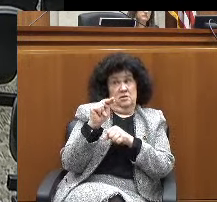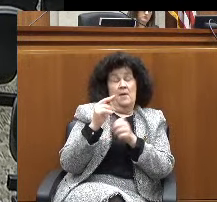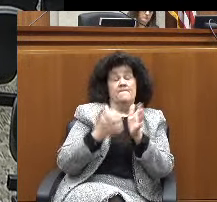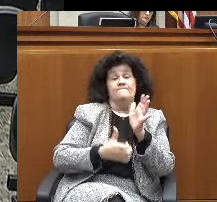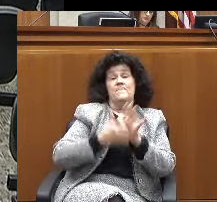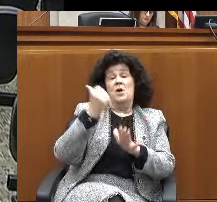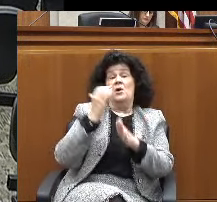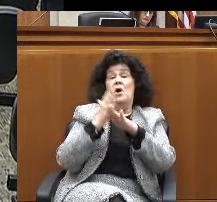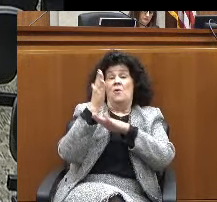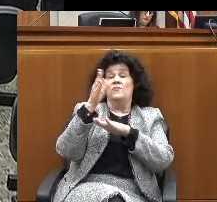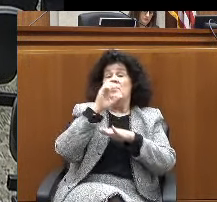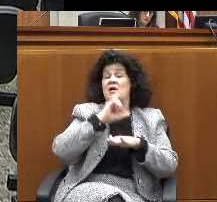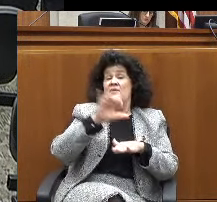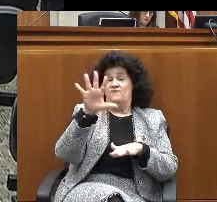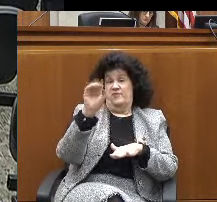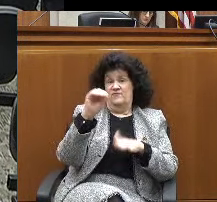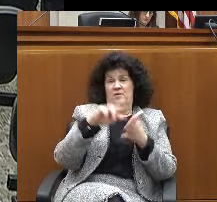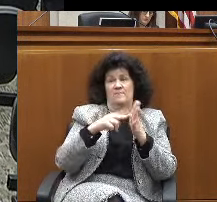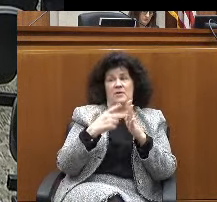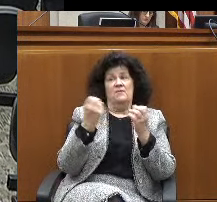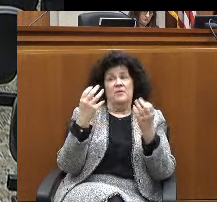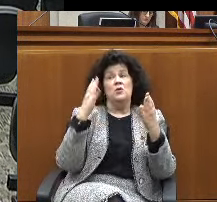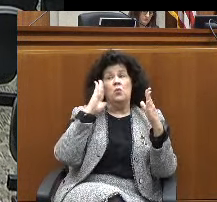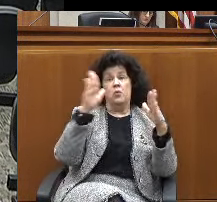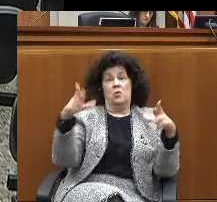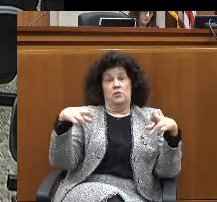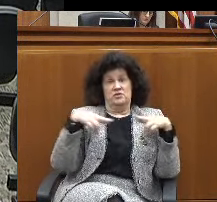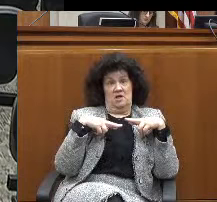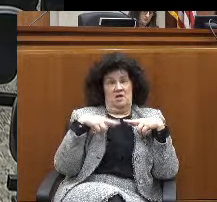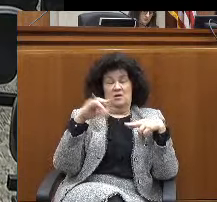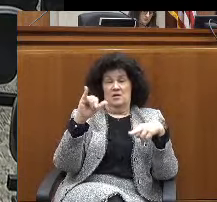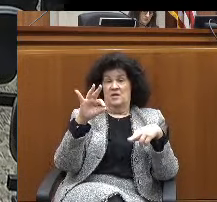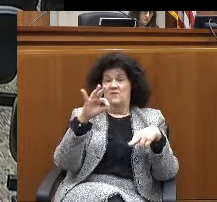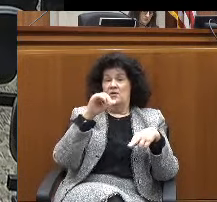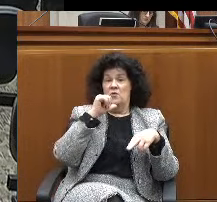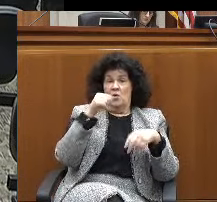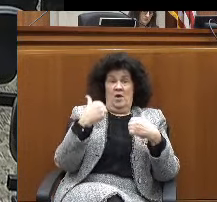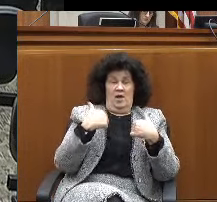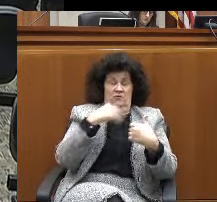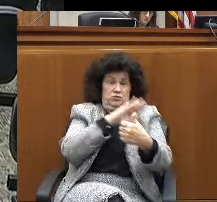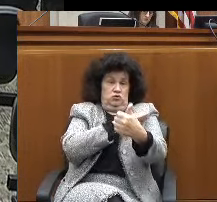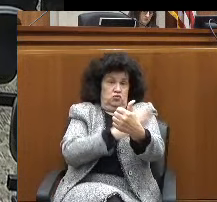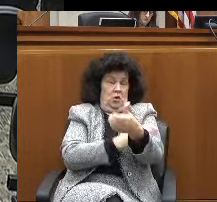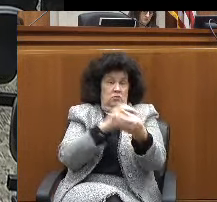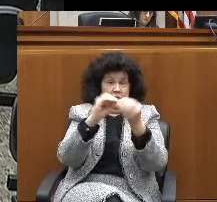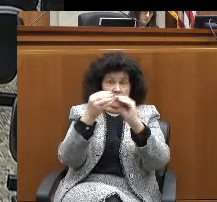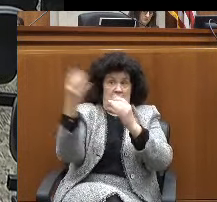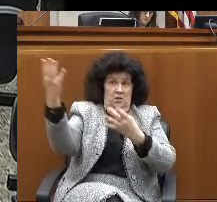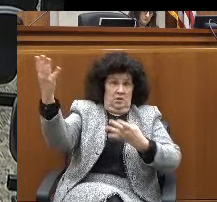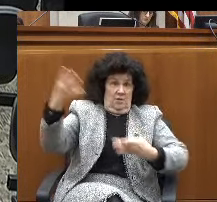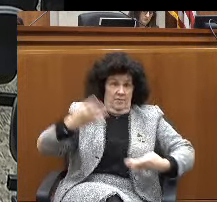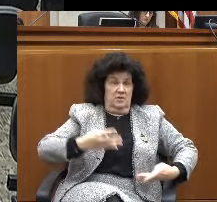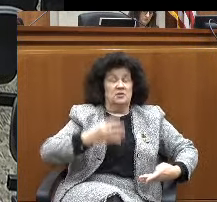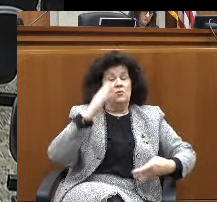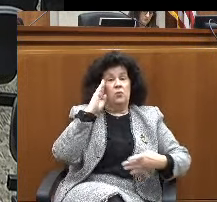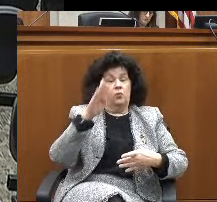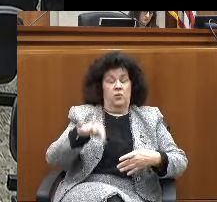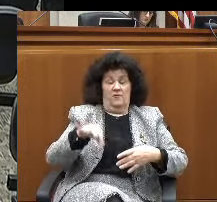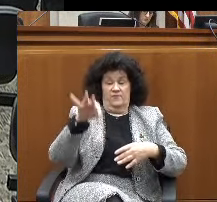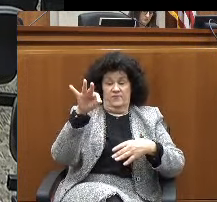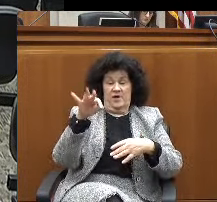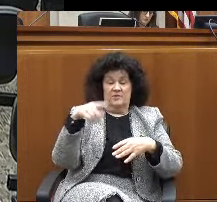a large population retiring. And if we don't have a strong pipeline of new nurses coming in, we will find ourselves